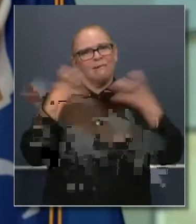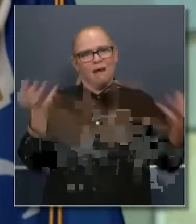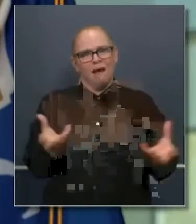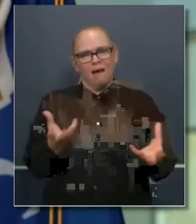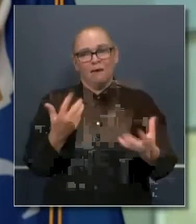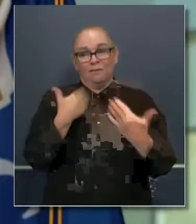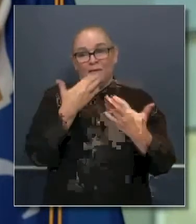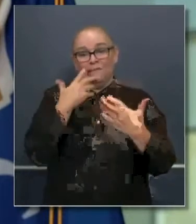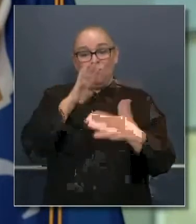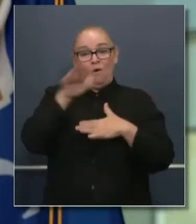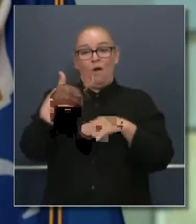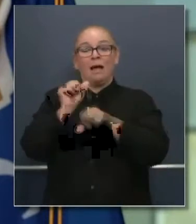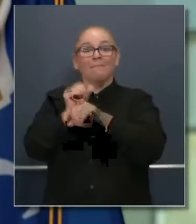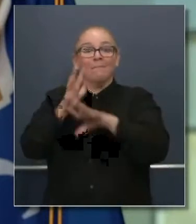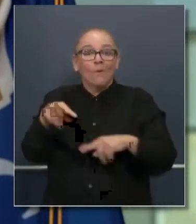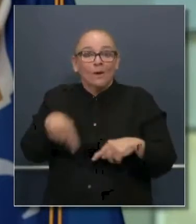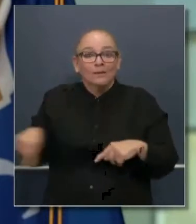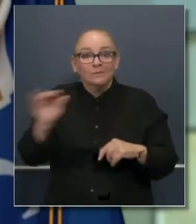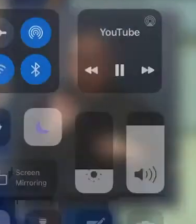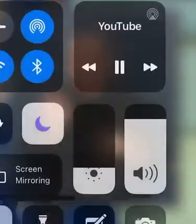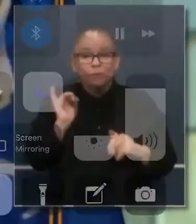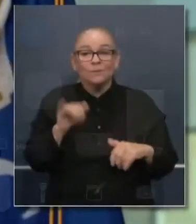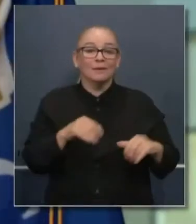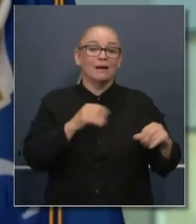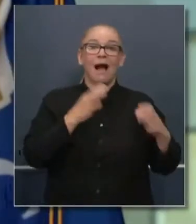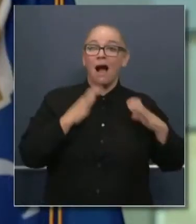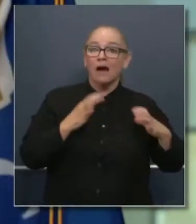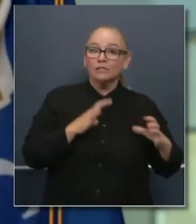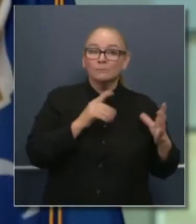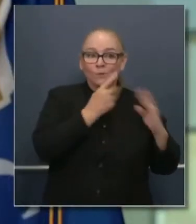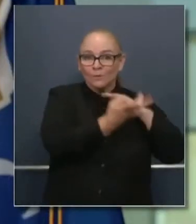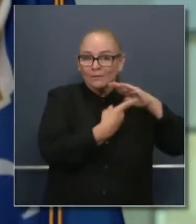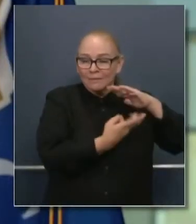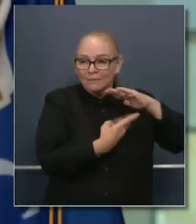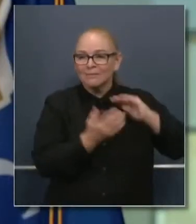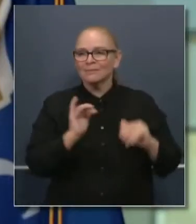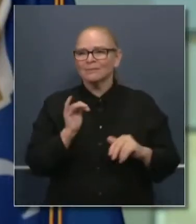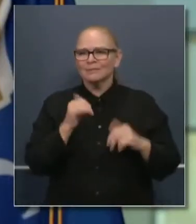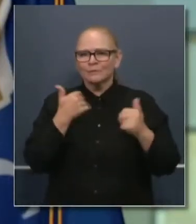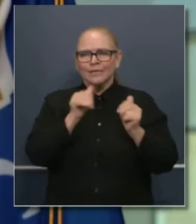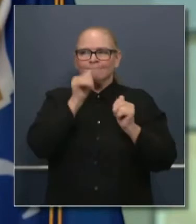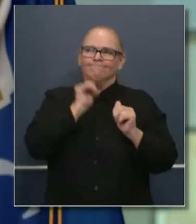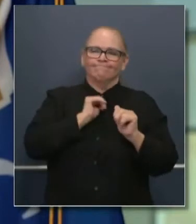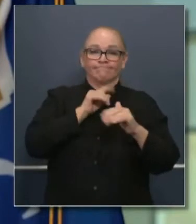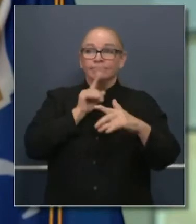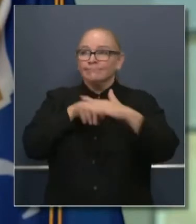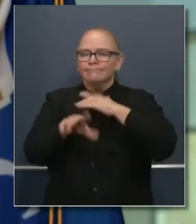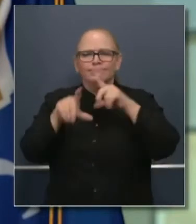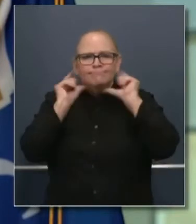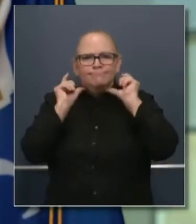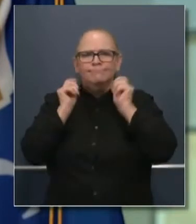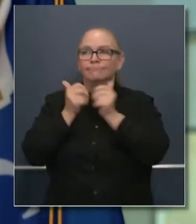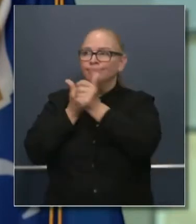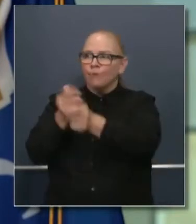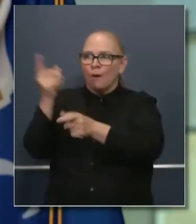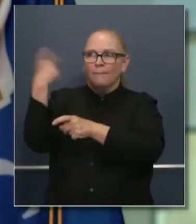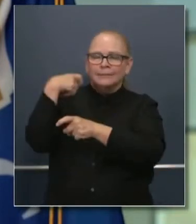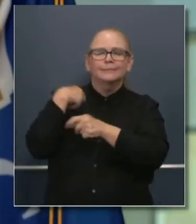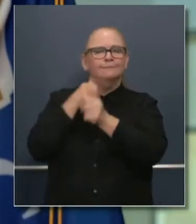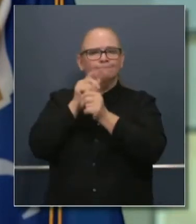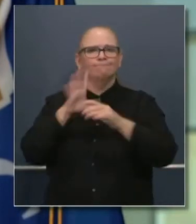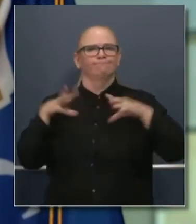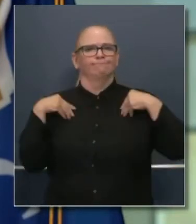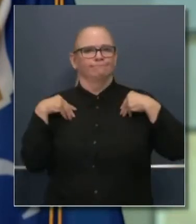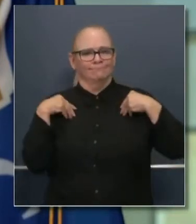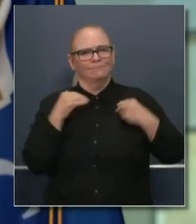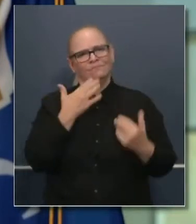the employees and customers that are doing their best as well under very trying and difficult circumstances. With that, of course,